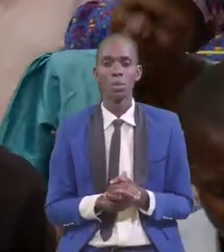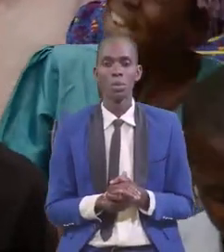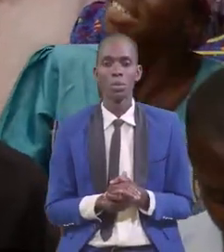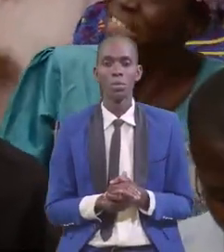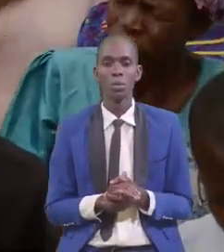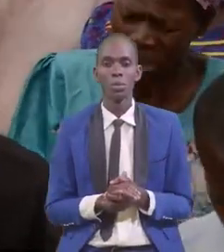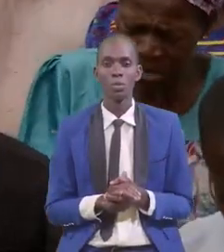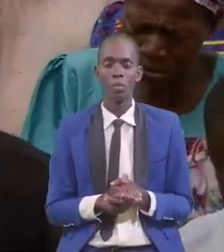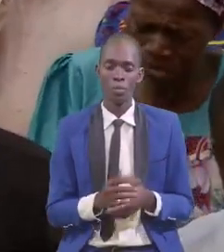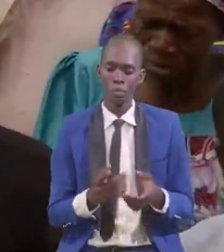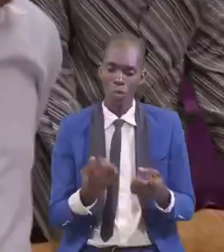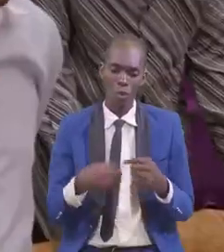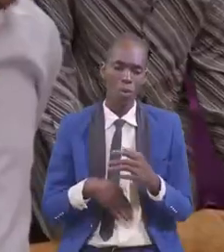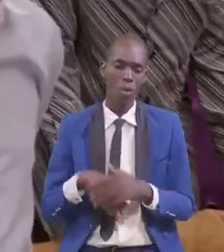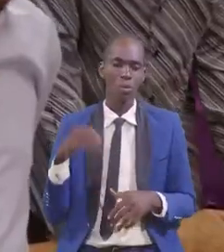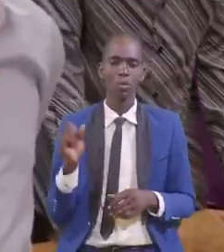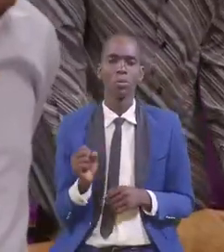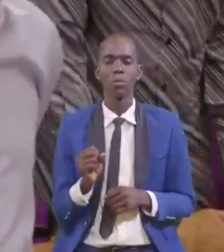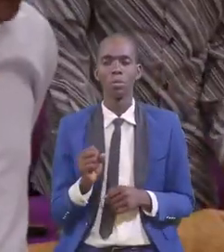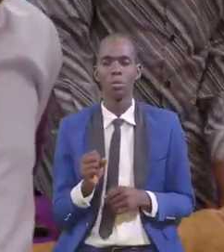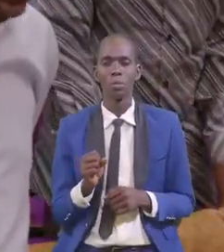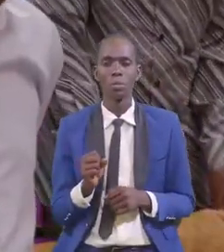Come away. Come out.